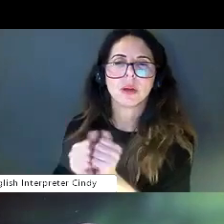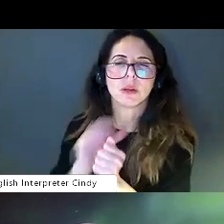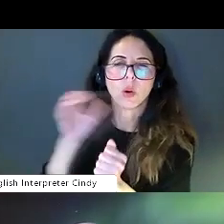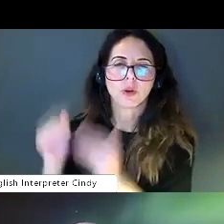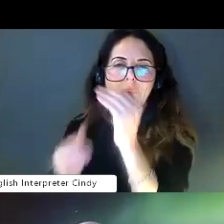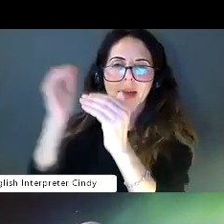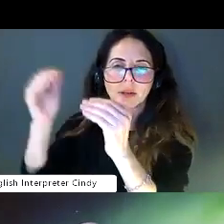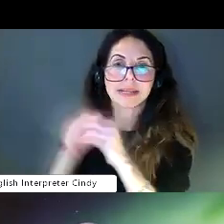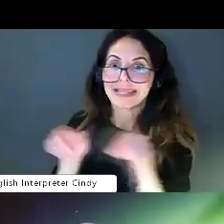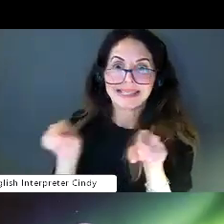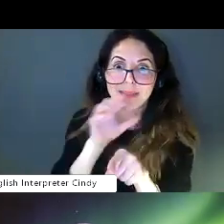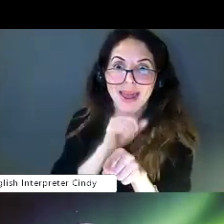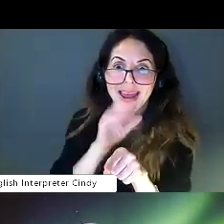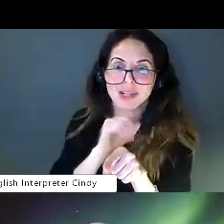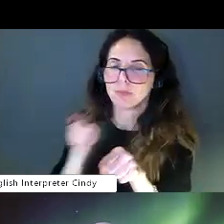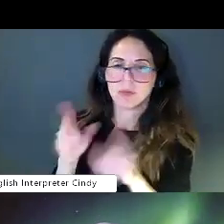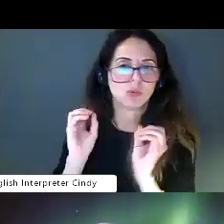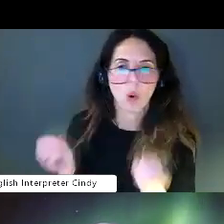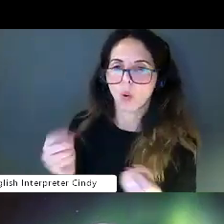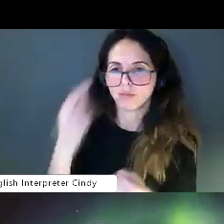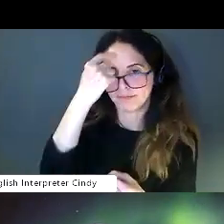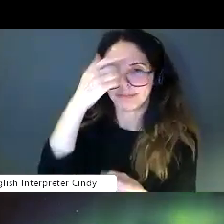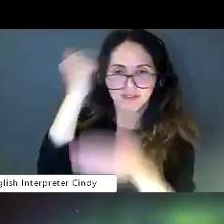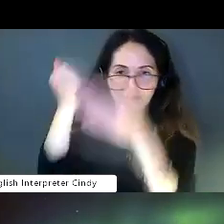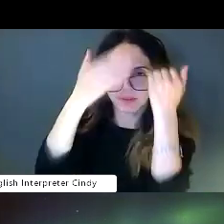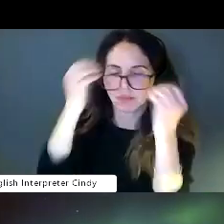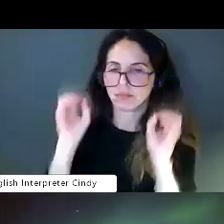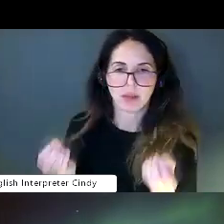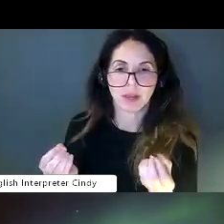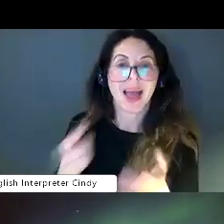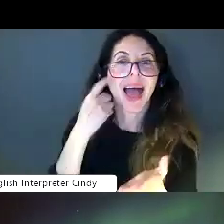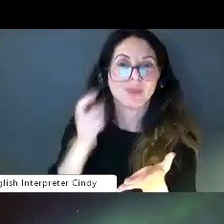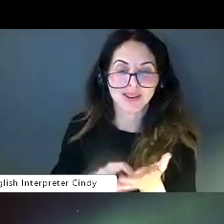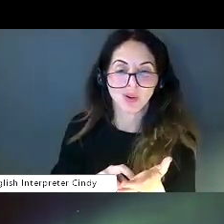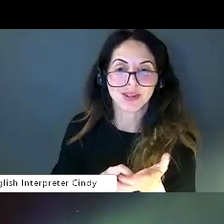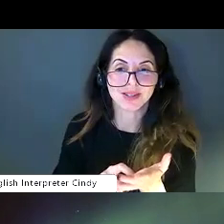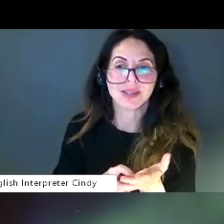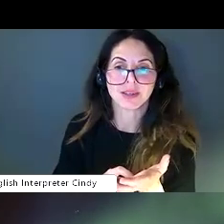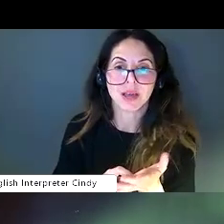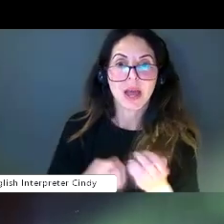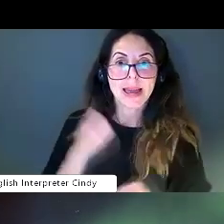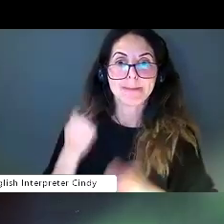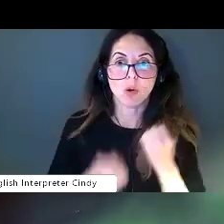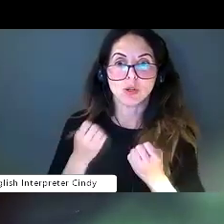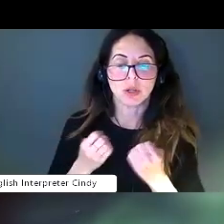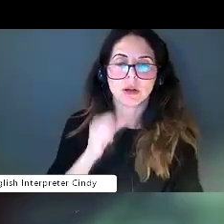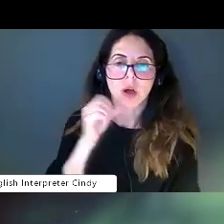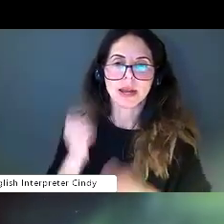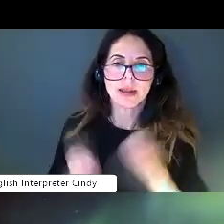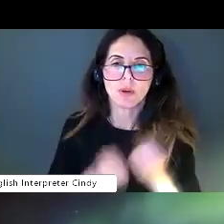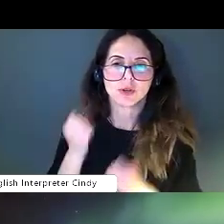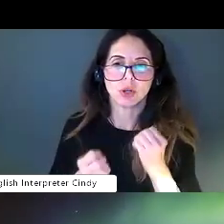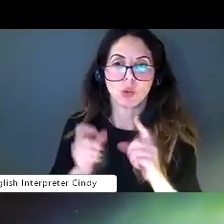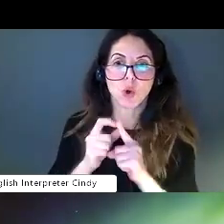were the same age, but they did not have a form of dementia. And what they saw is lower emotional and non-emotional word